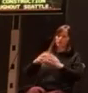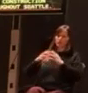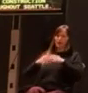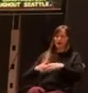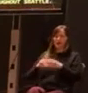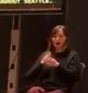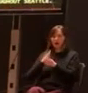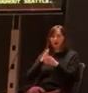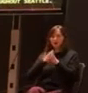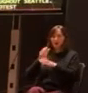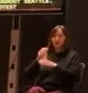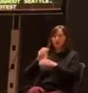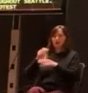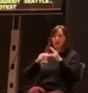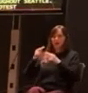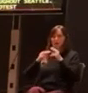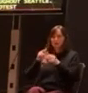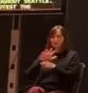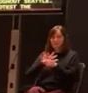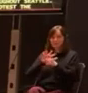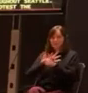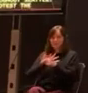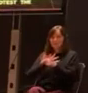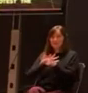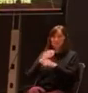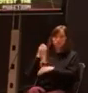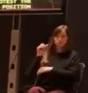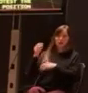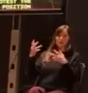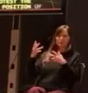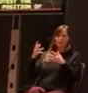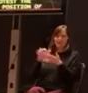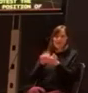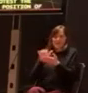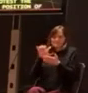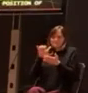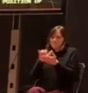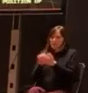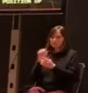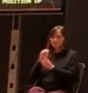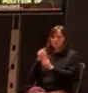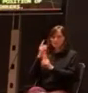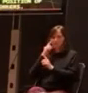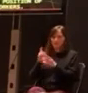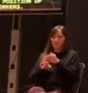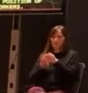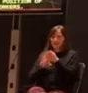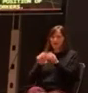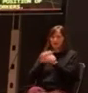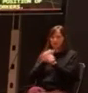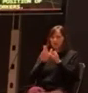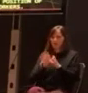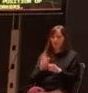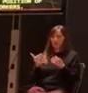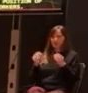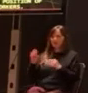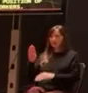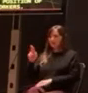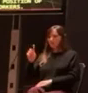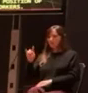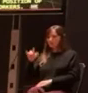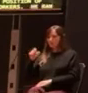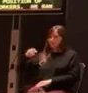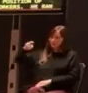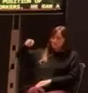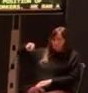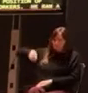protest the impossible position of minority workers. They ran a bulldozer into an open